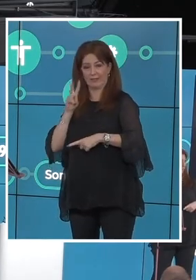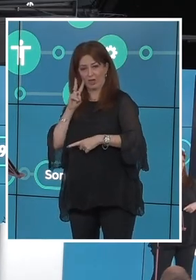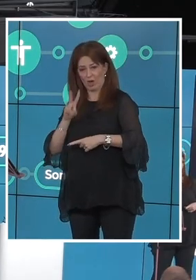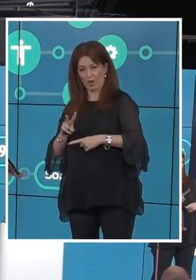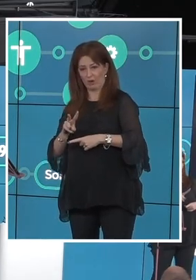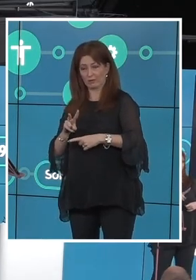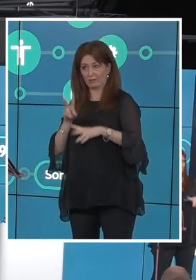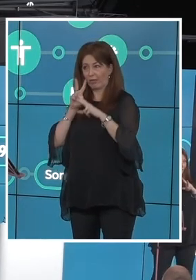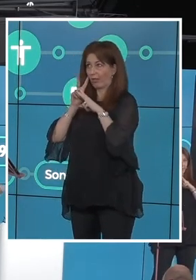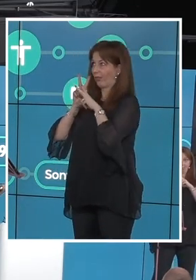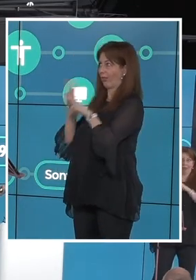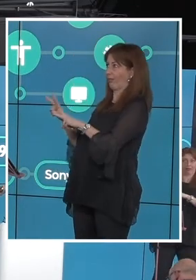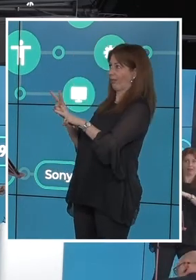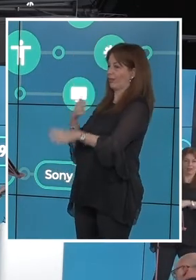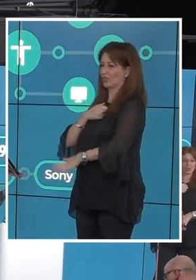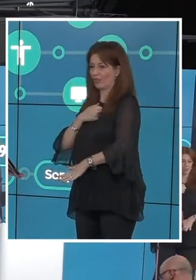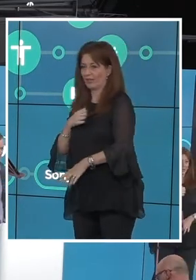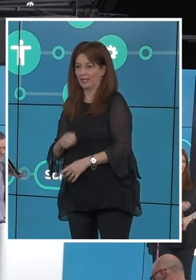slide. I was transfixed, sorry.